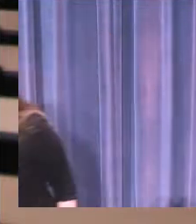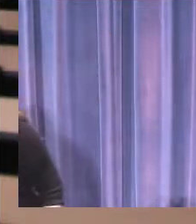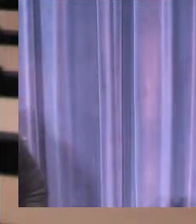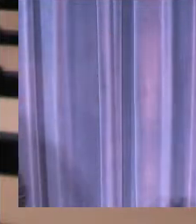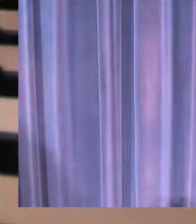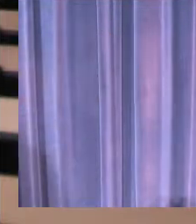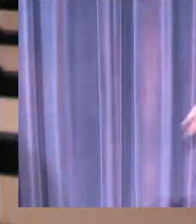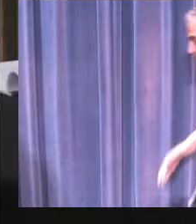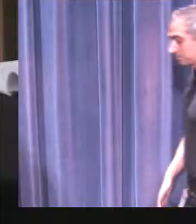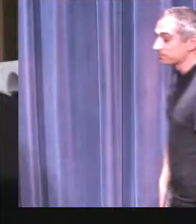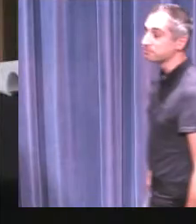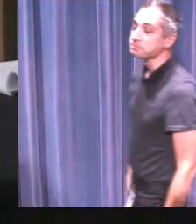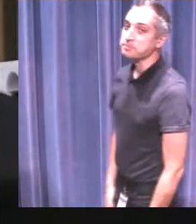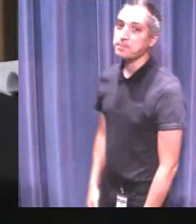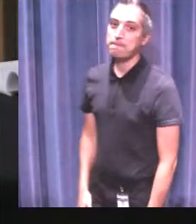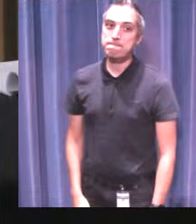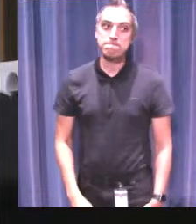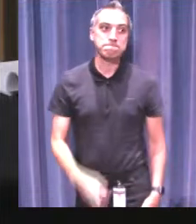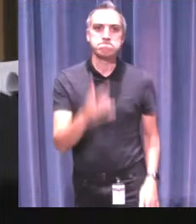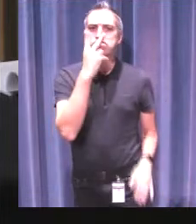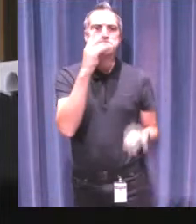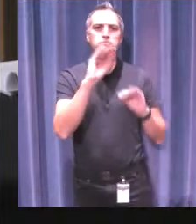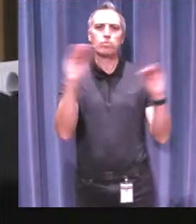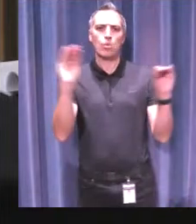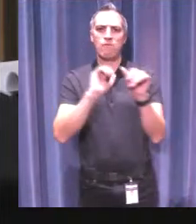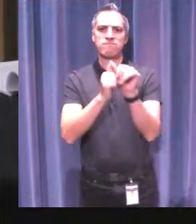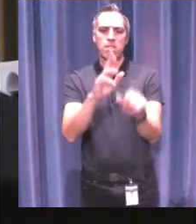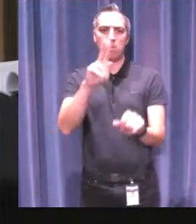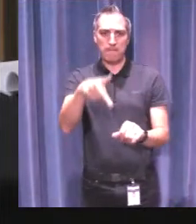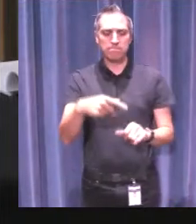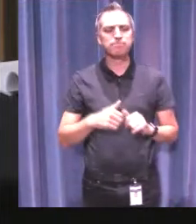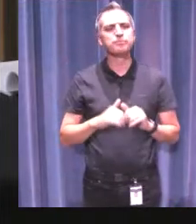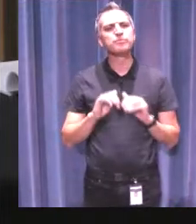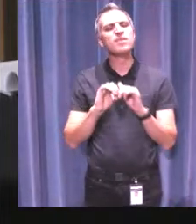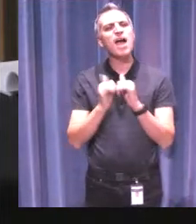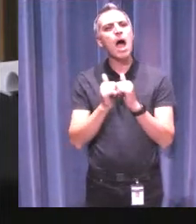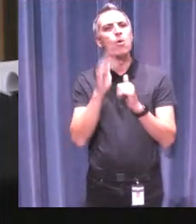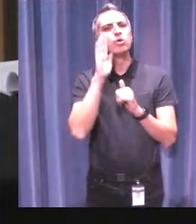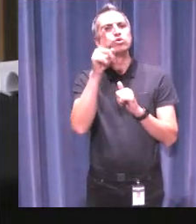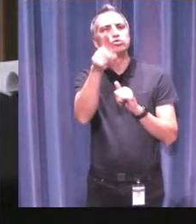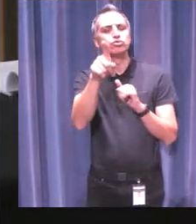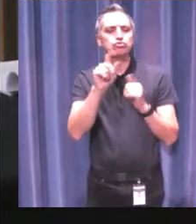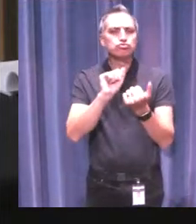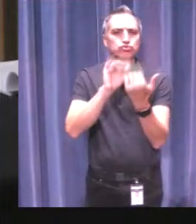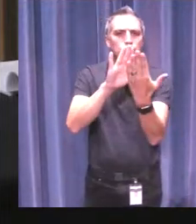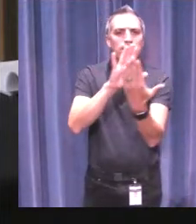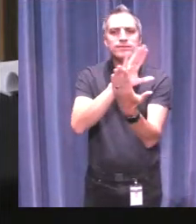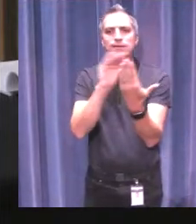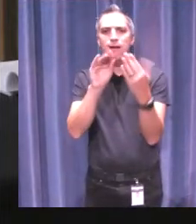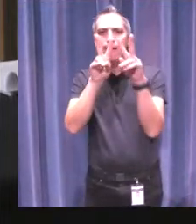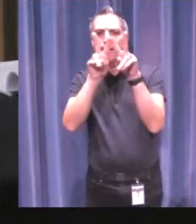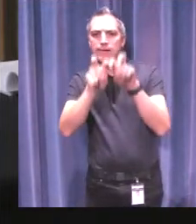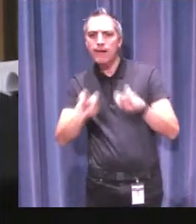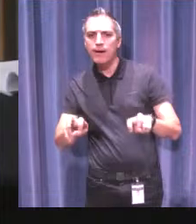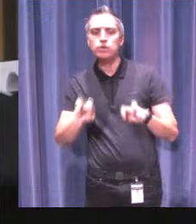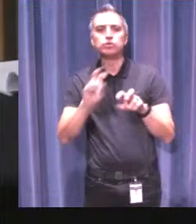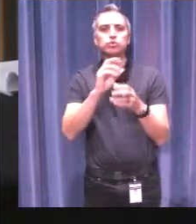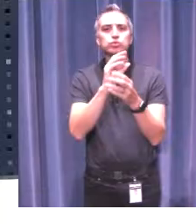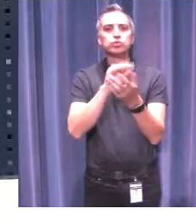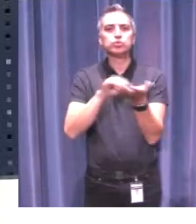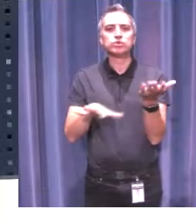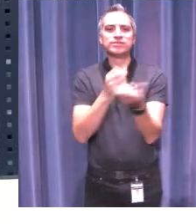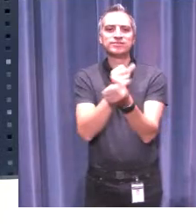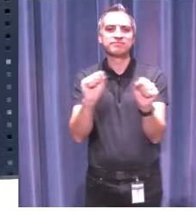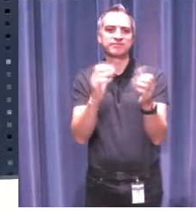Seeing none. How would you address and measure student and public safety on campus?